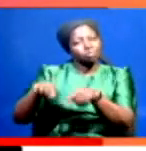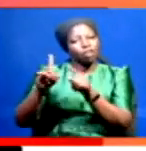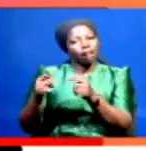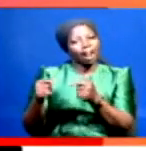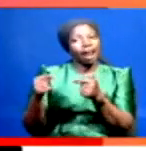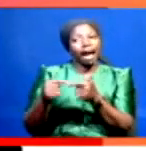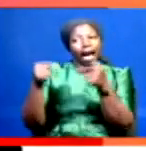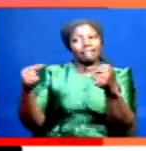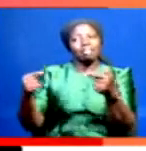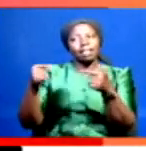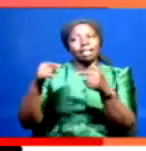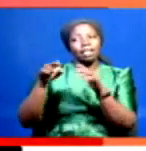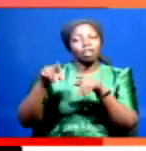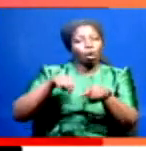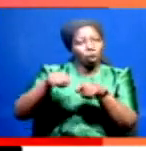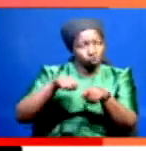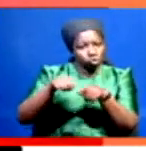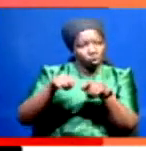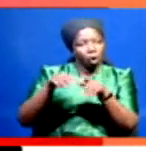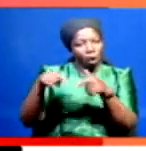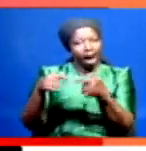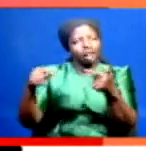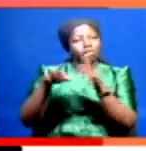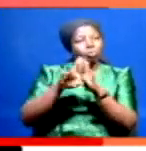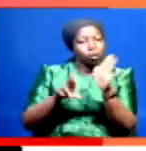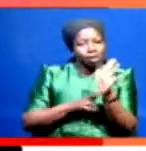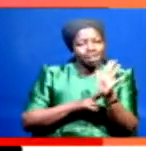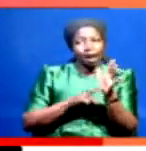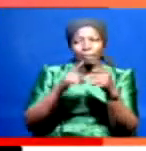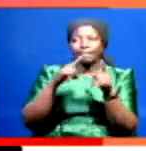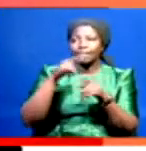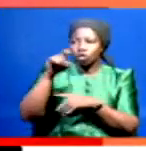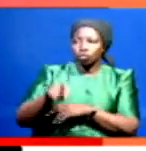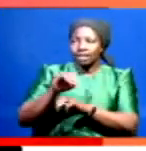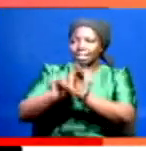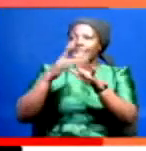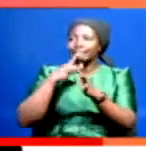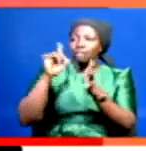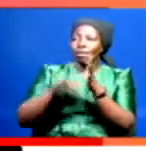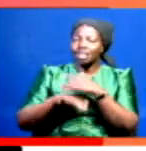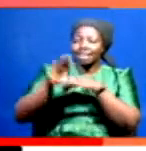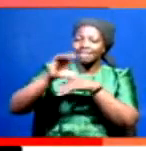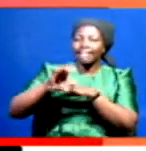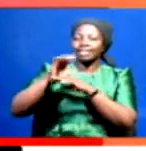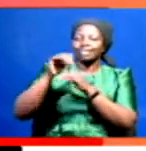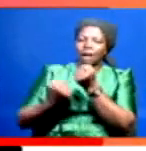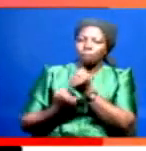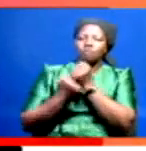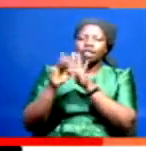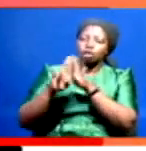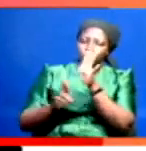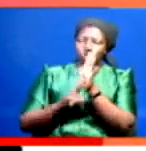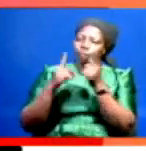anti-regulation. But they should be clearly be heard to say that the church is for regulation, but self-regulation. Whatever